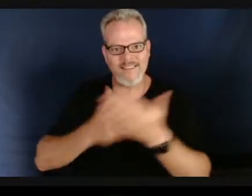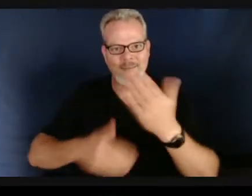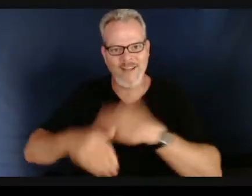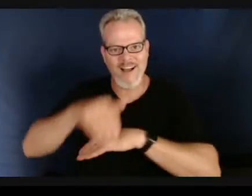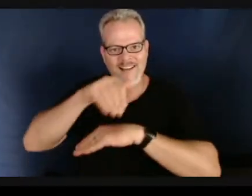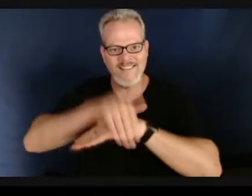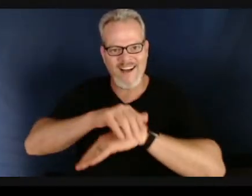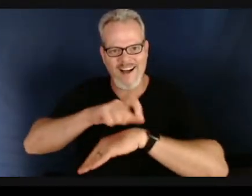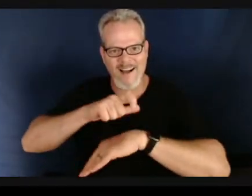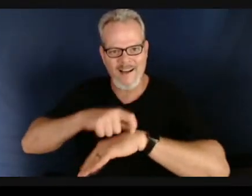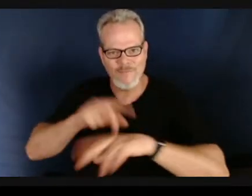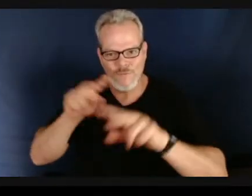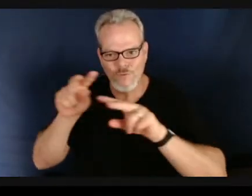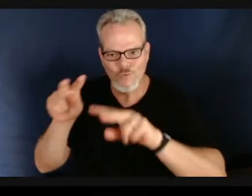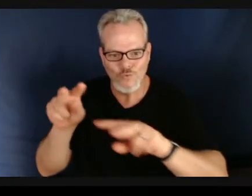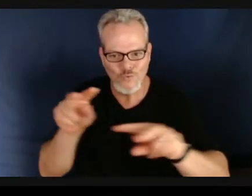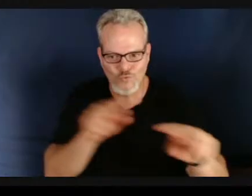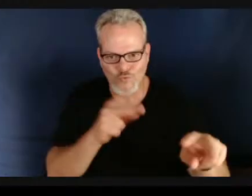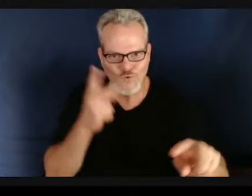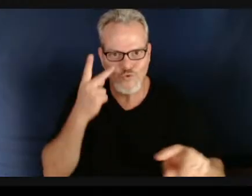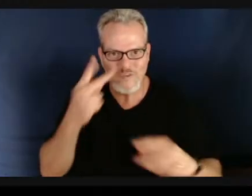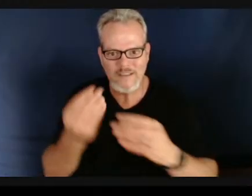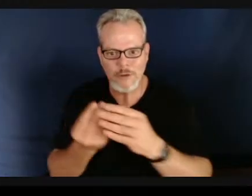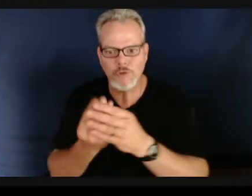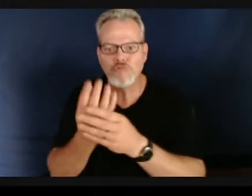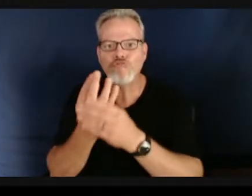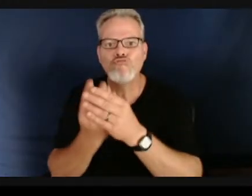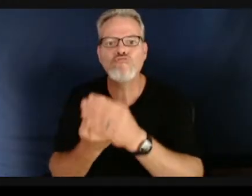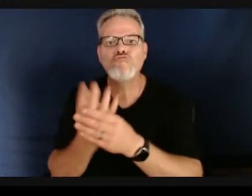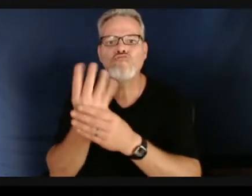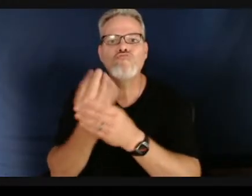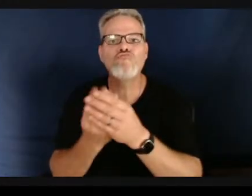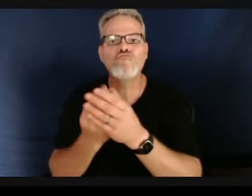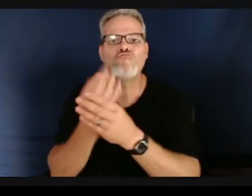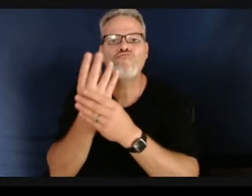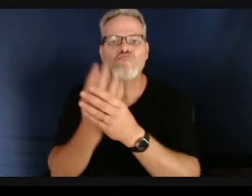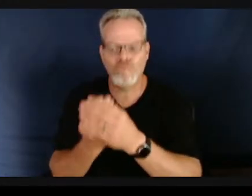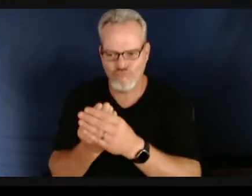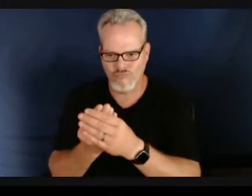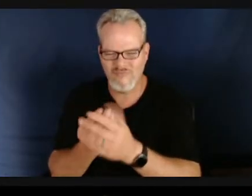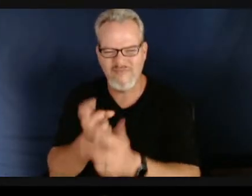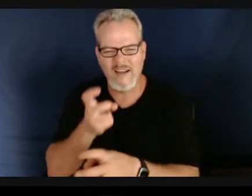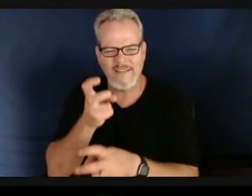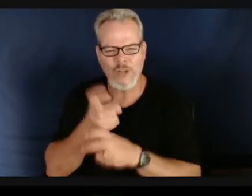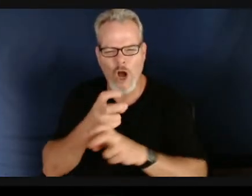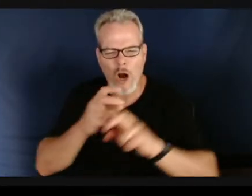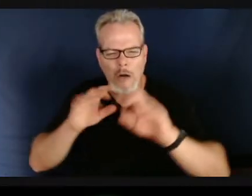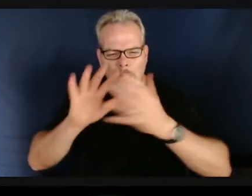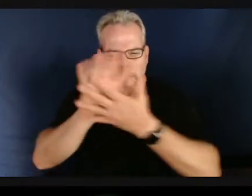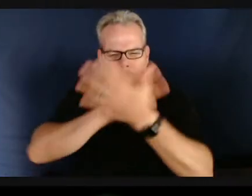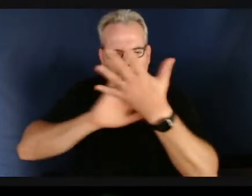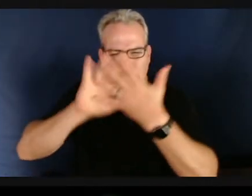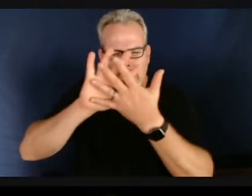is intensified. Spatter picking up here within the last couple of days. It's hard to really see the